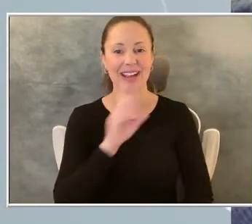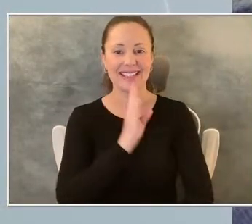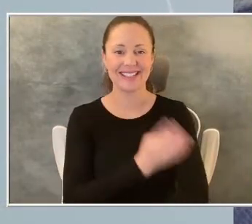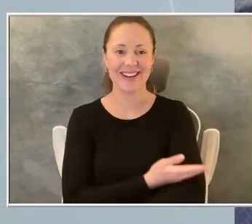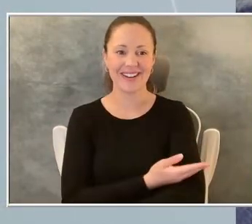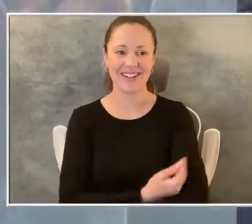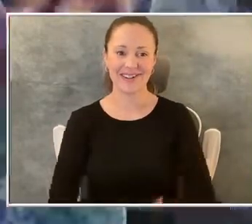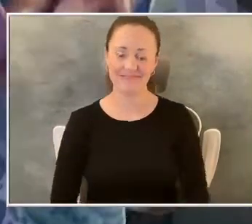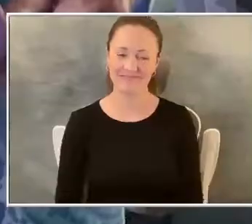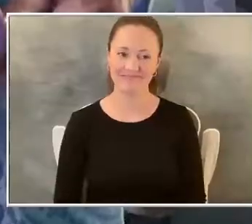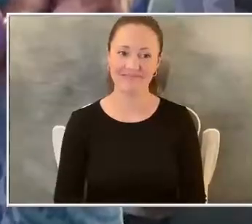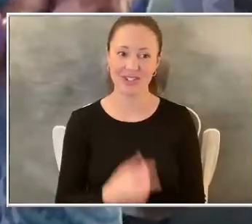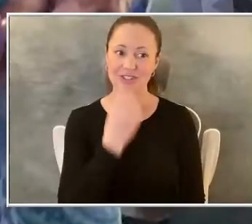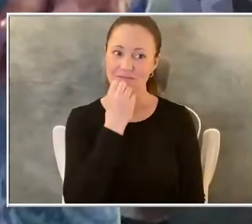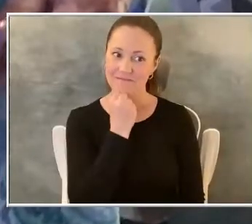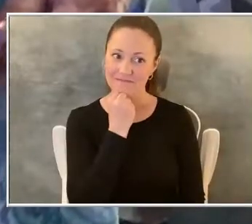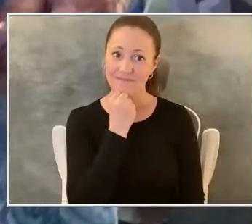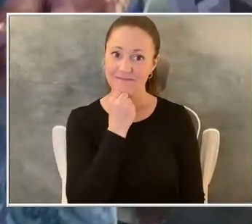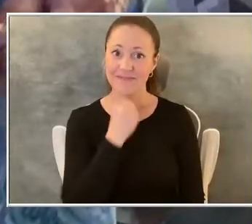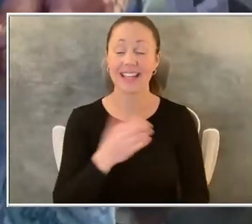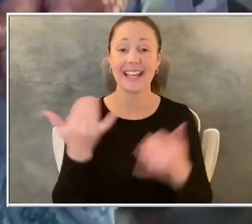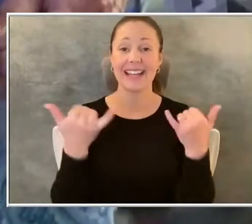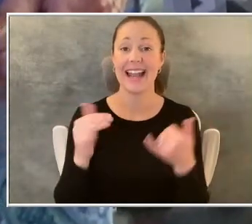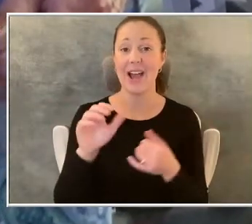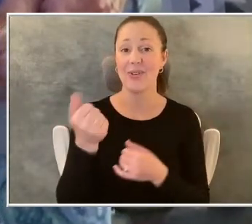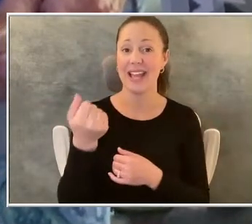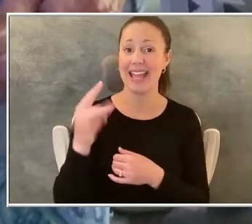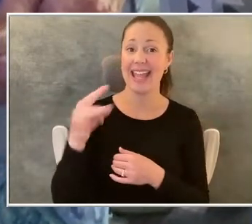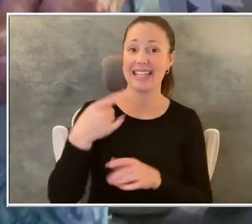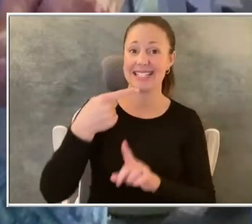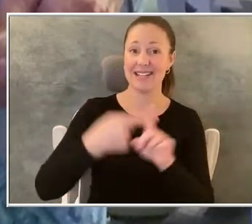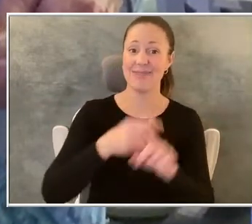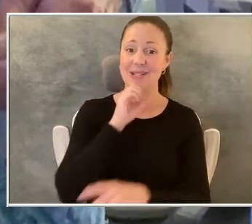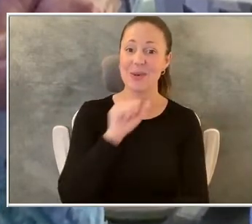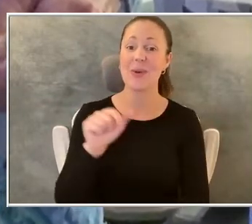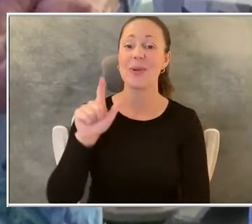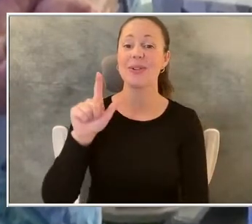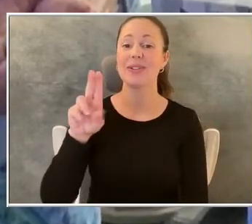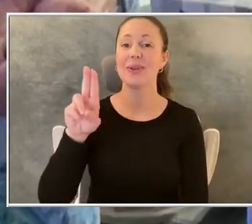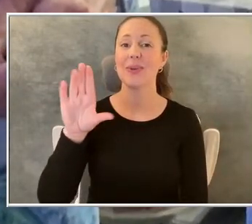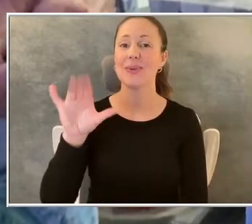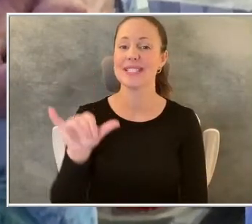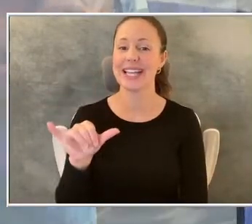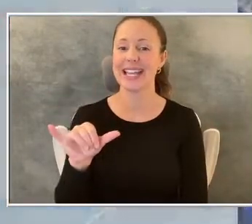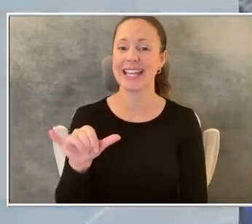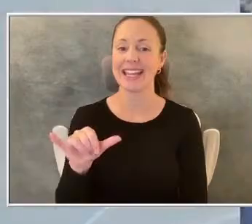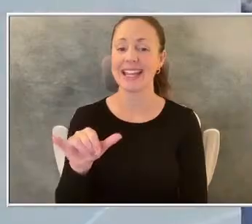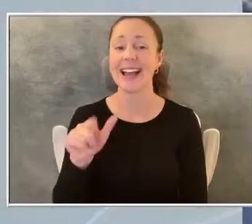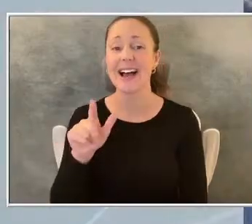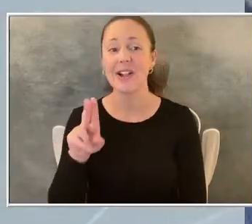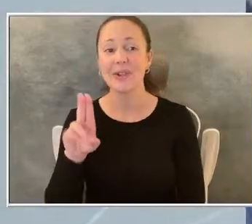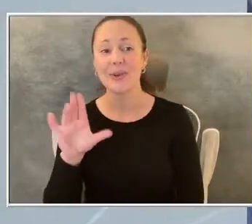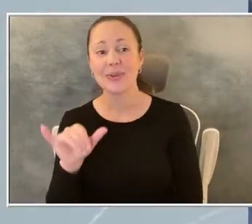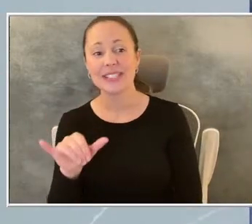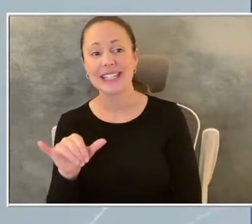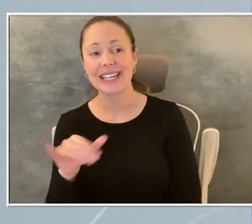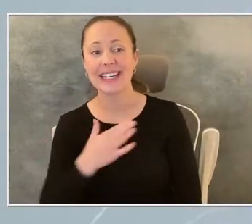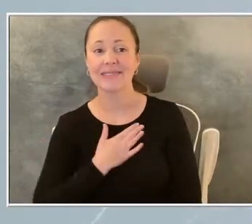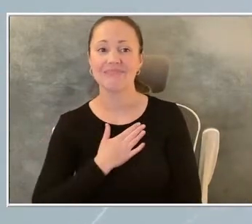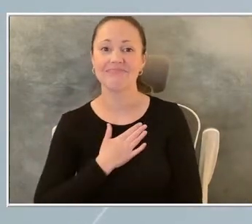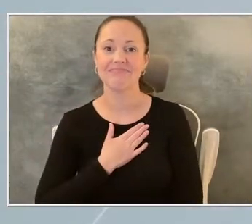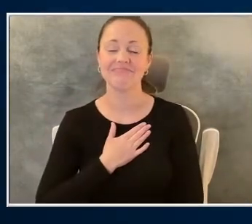precious. She's 18 months old now. Yeah, Lucy. Lucy. Yeah. That yeah. had to give you a big old Yeah. reason to get up and go. It was